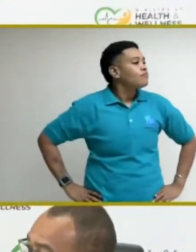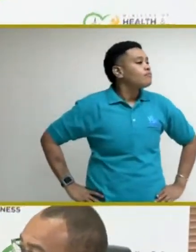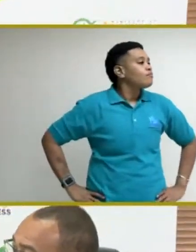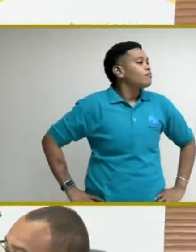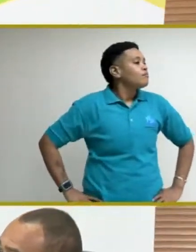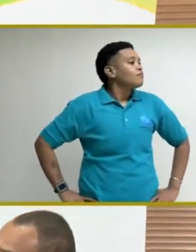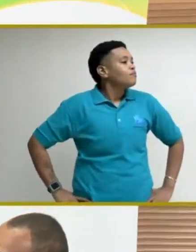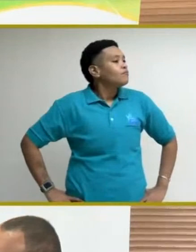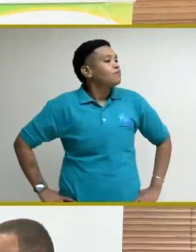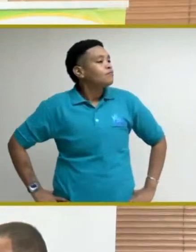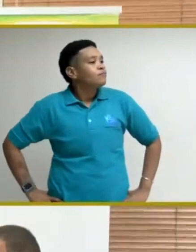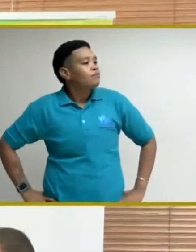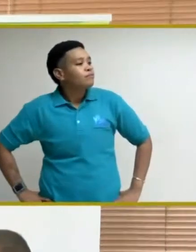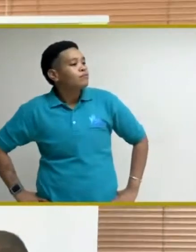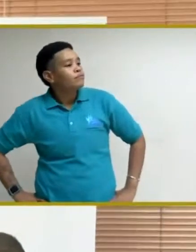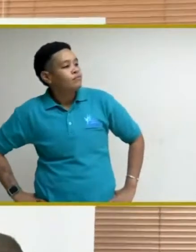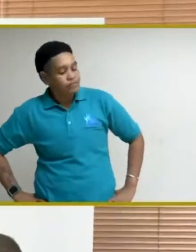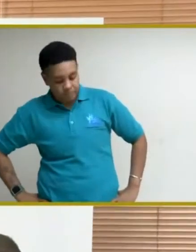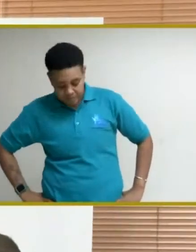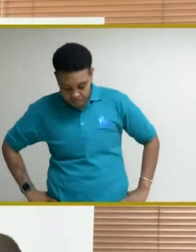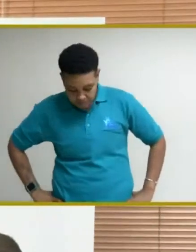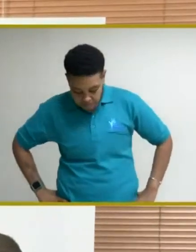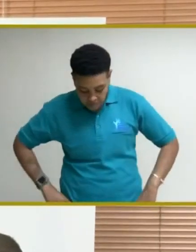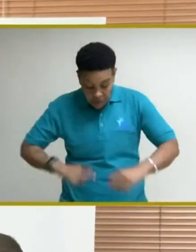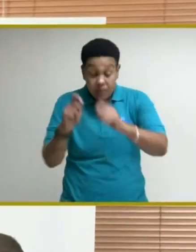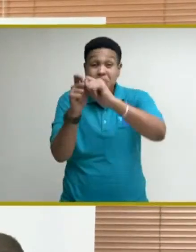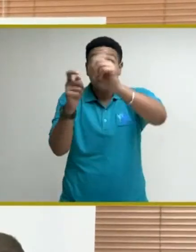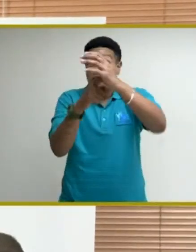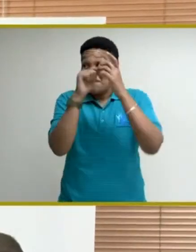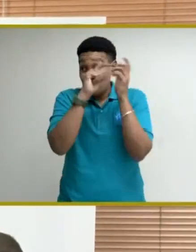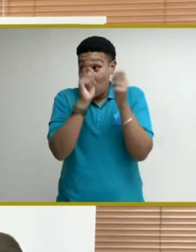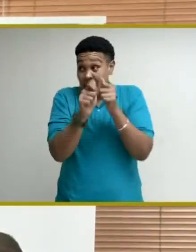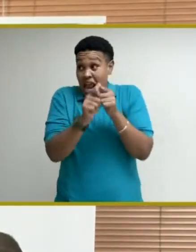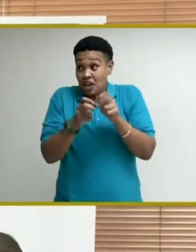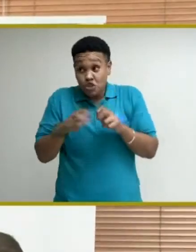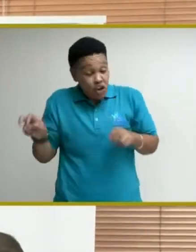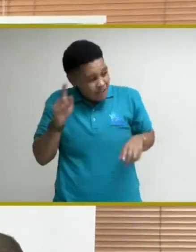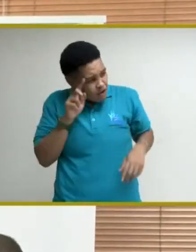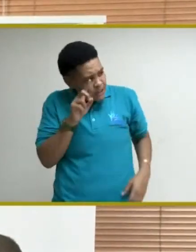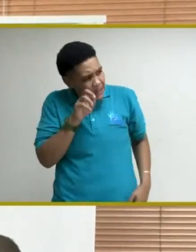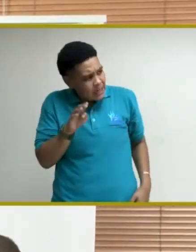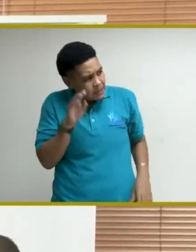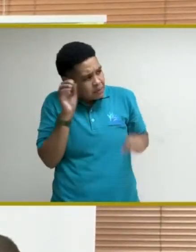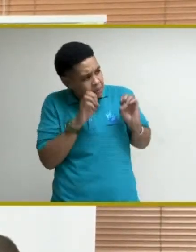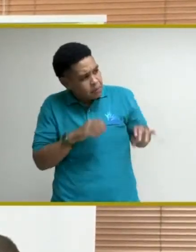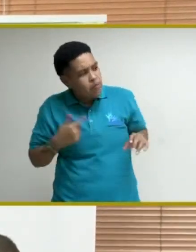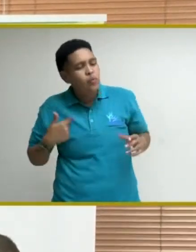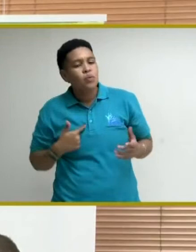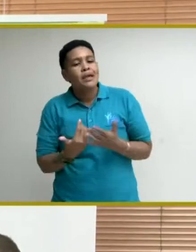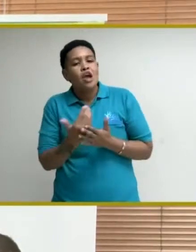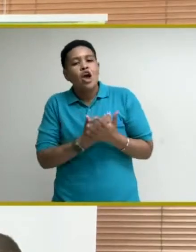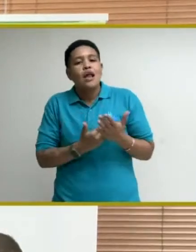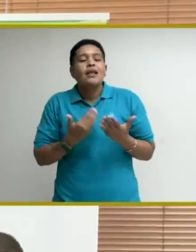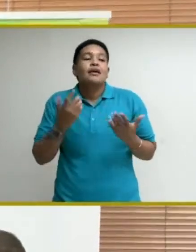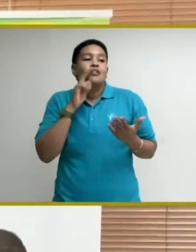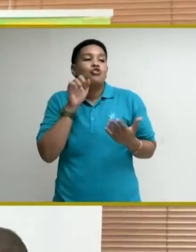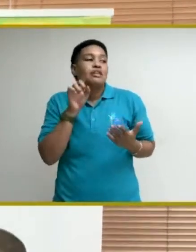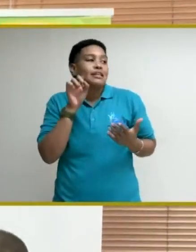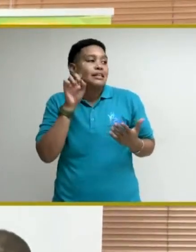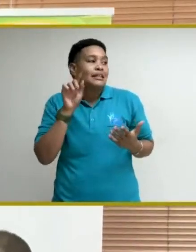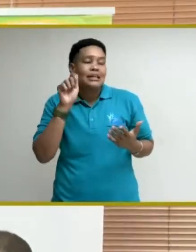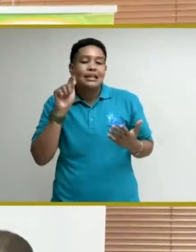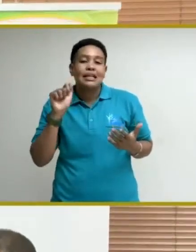may have been for the database that we have installed. We do collect as a data